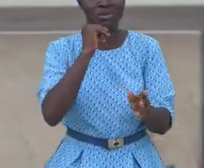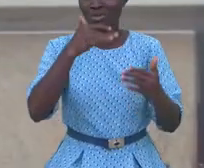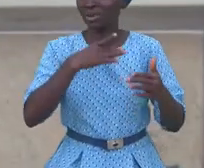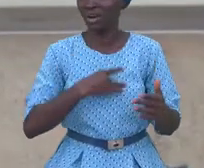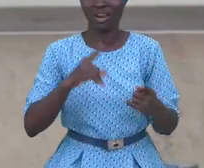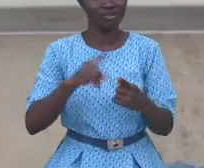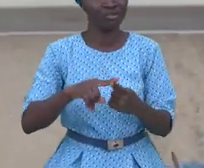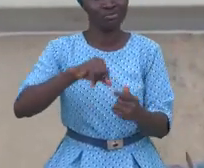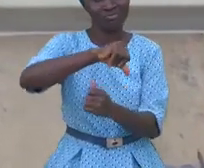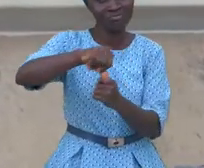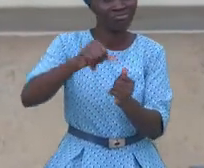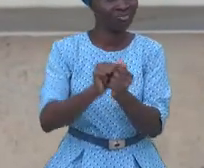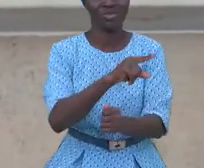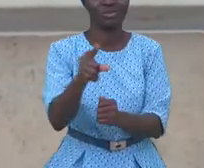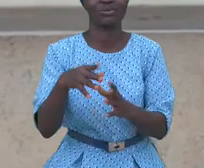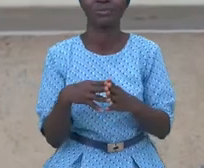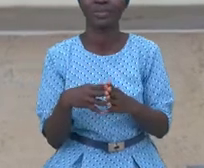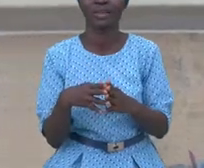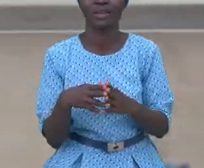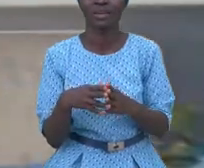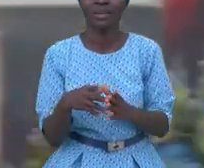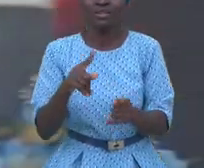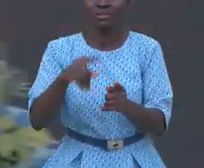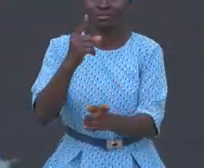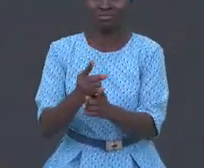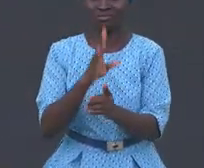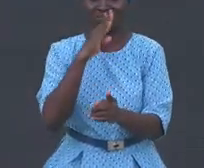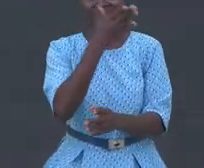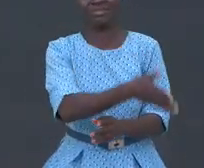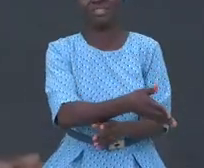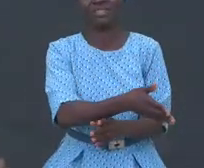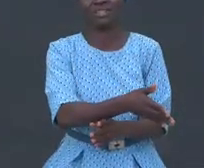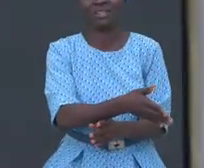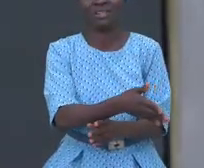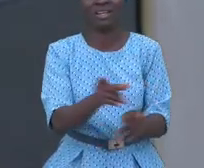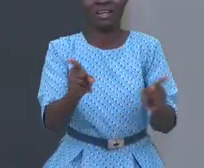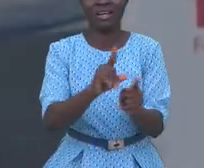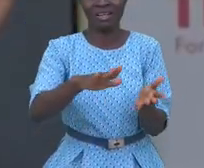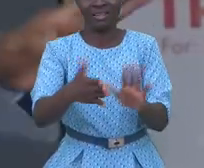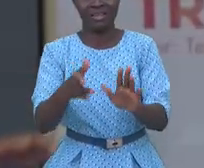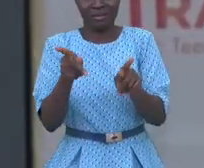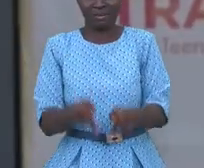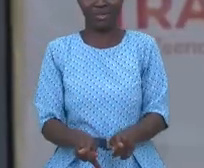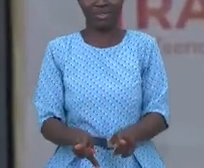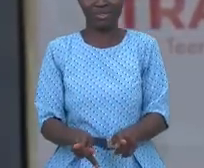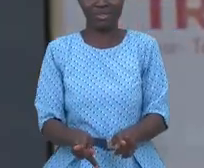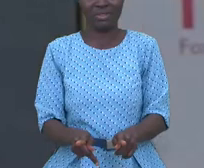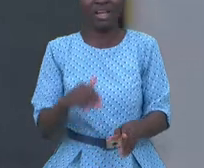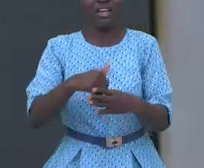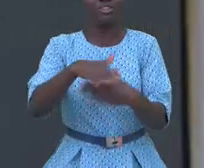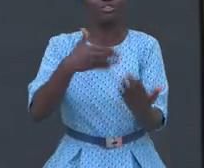dead weight on them. To just be there and be a dead weight on the whole